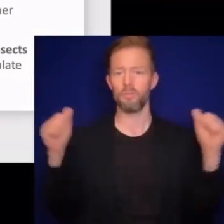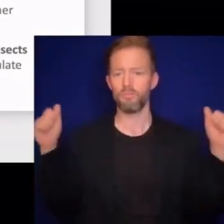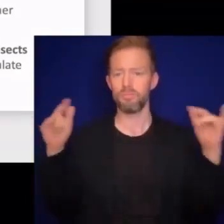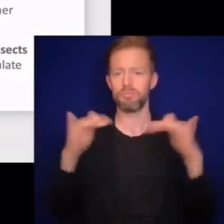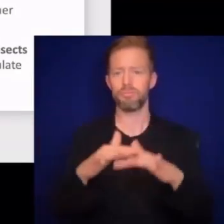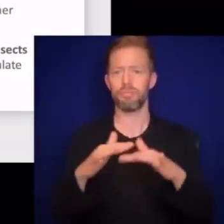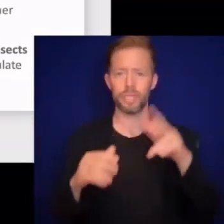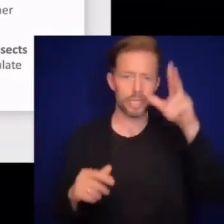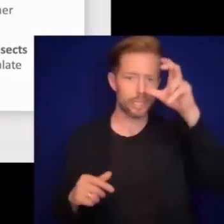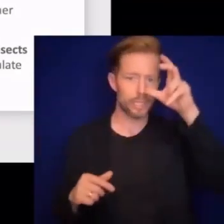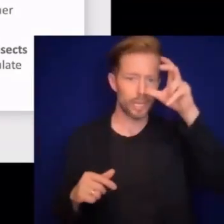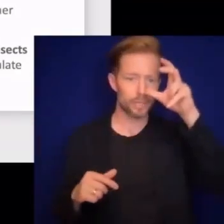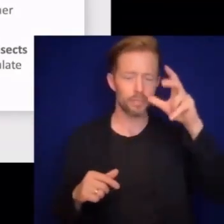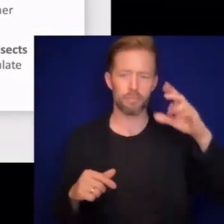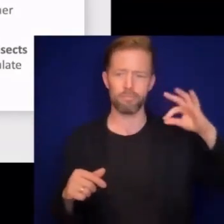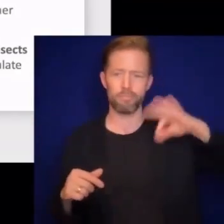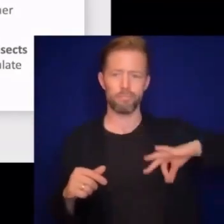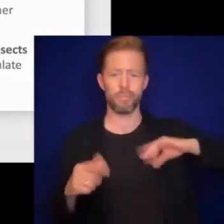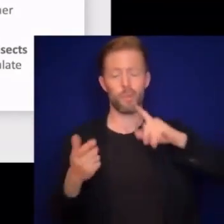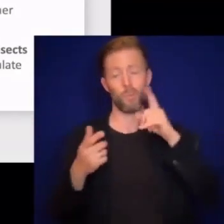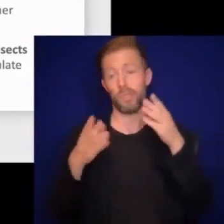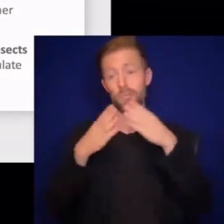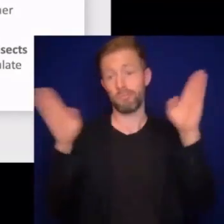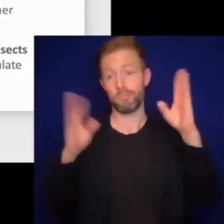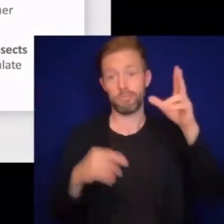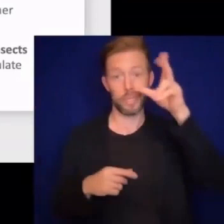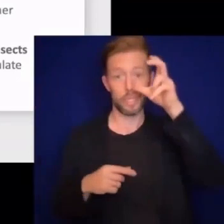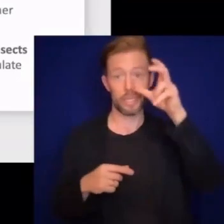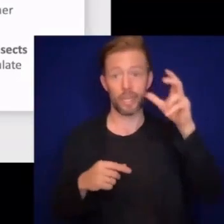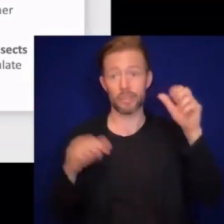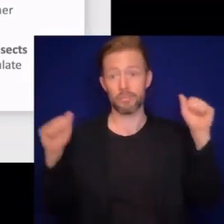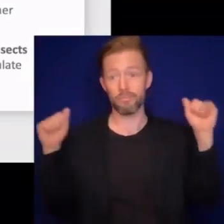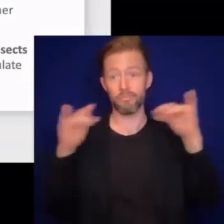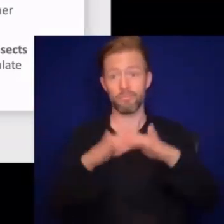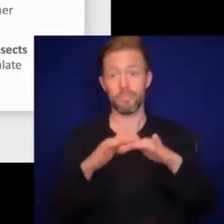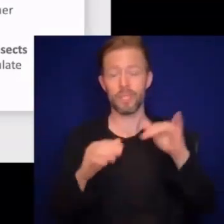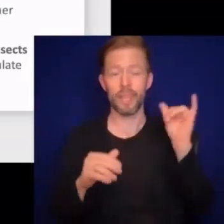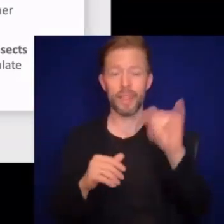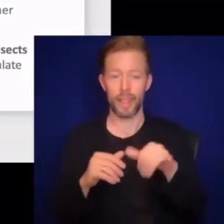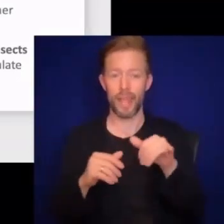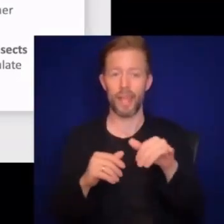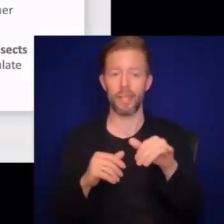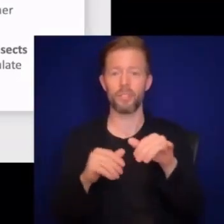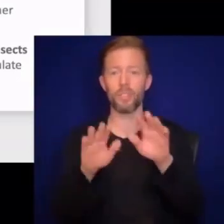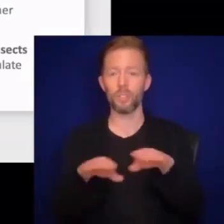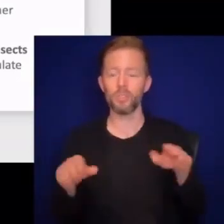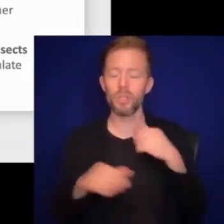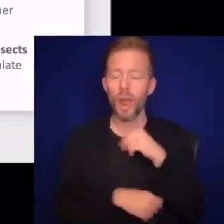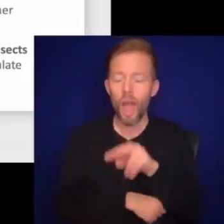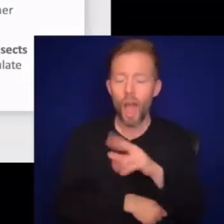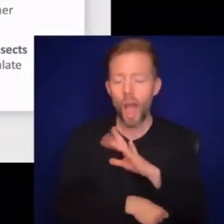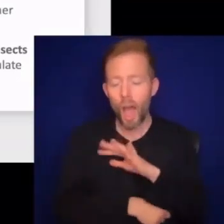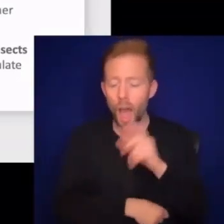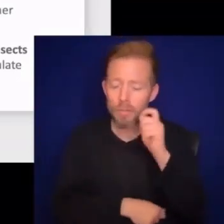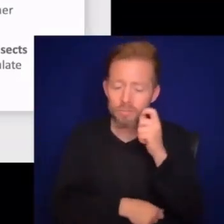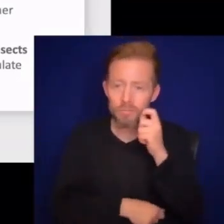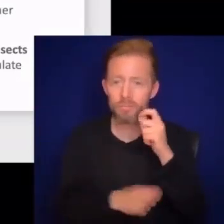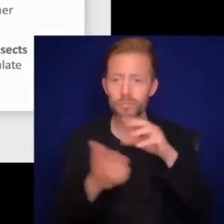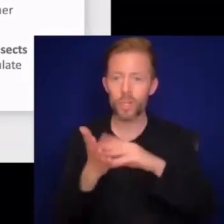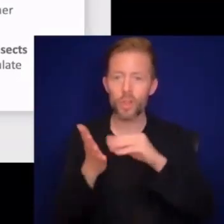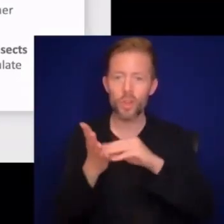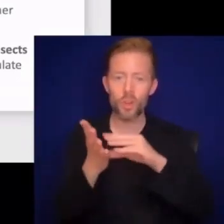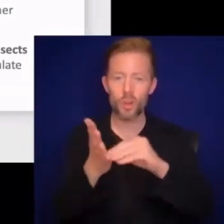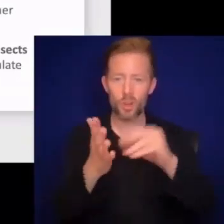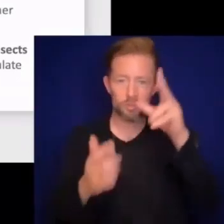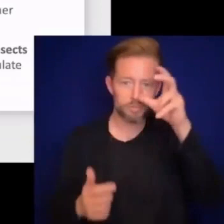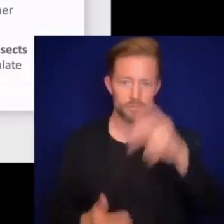beneficial insects. I would say just insects that perhaps are there just for the children to appreciate and